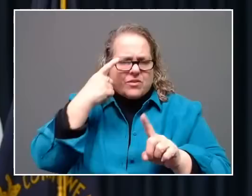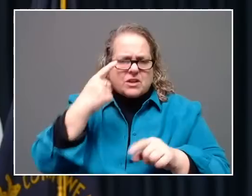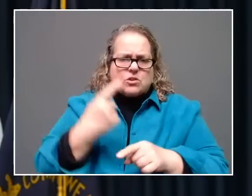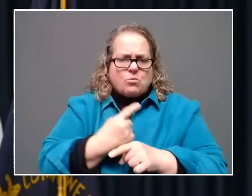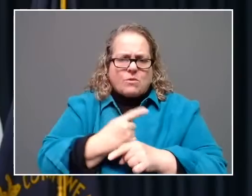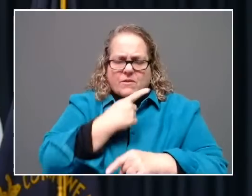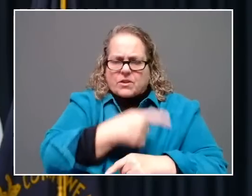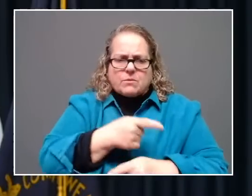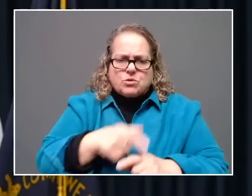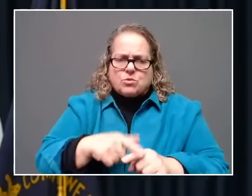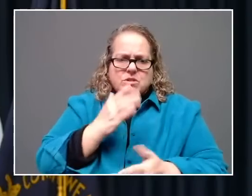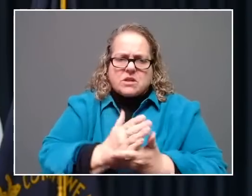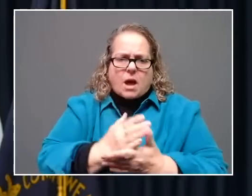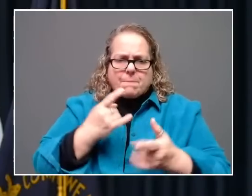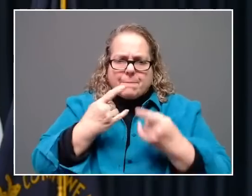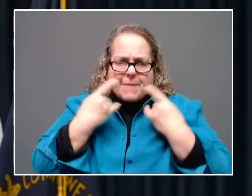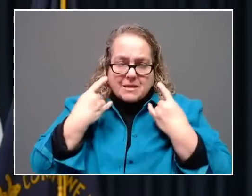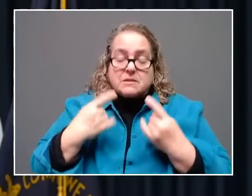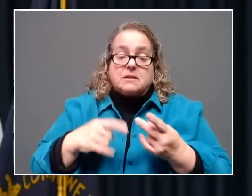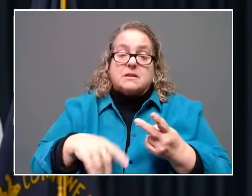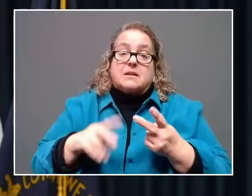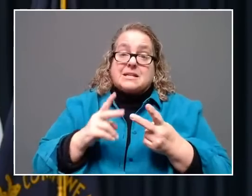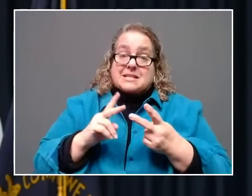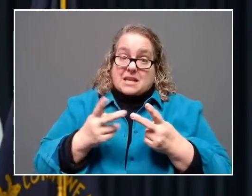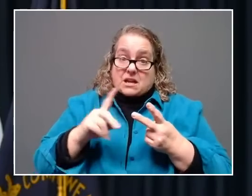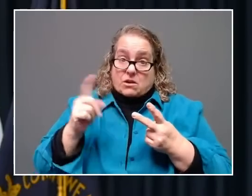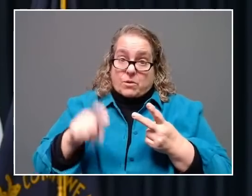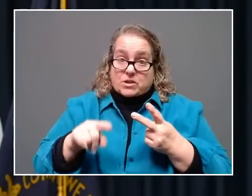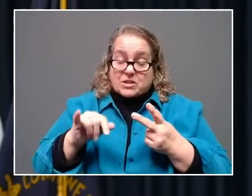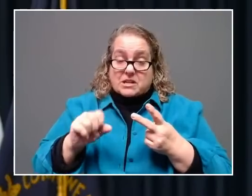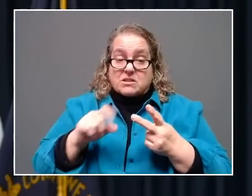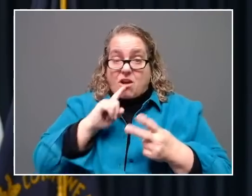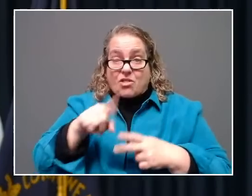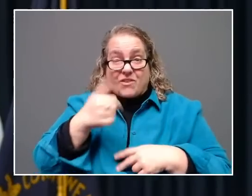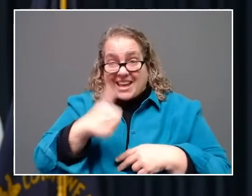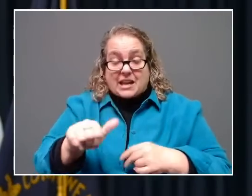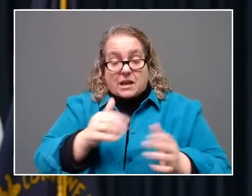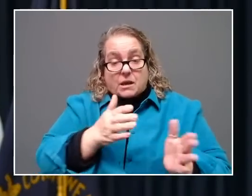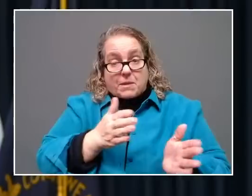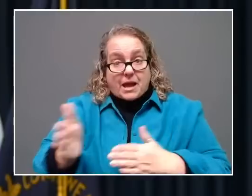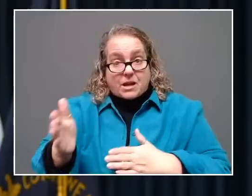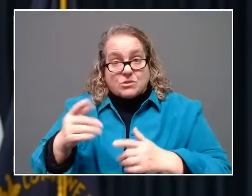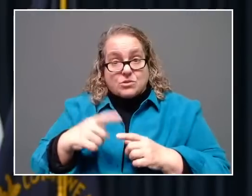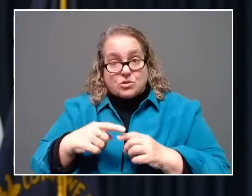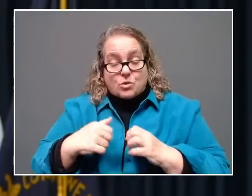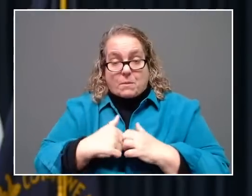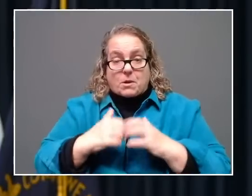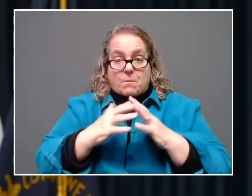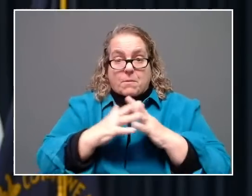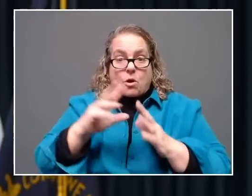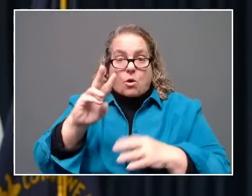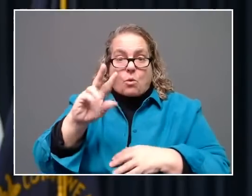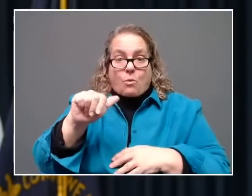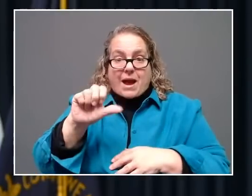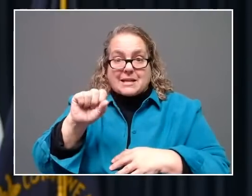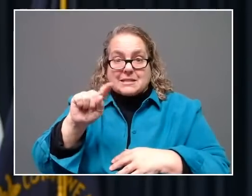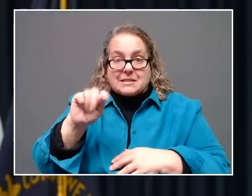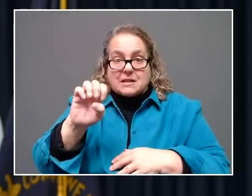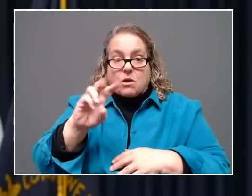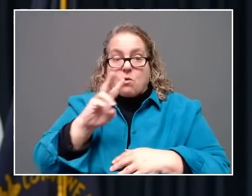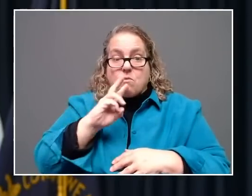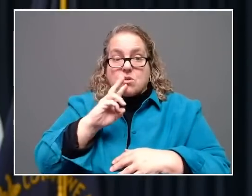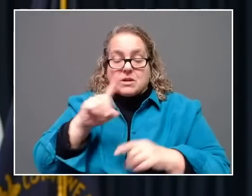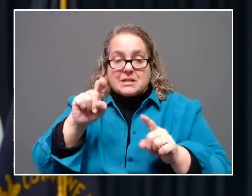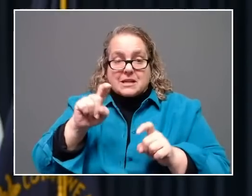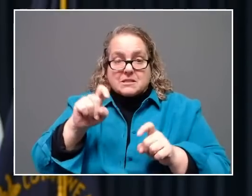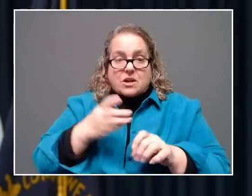that? And then my other question is, are there any plans to implement wastewater testing throughout the state so that we